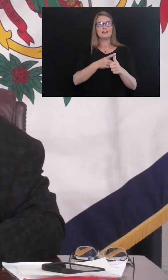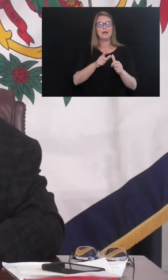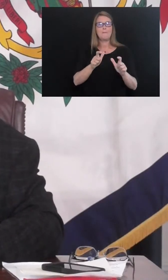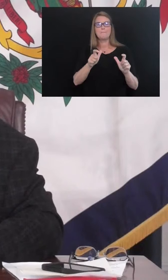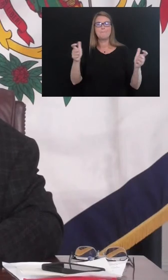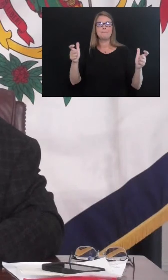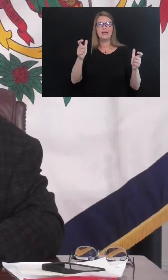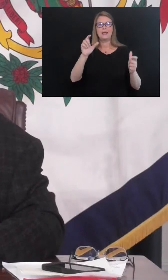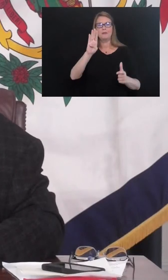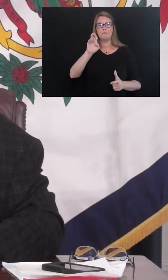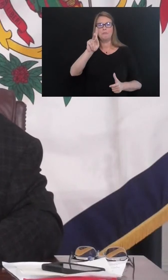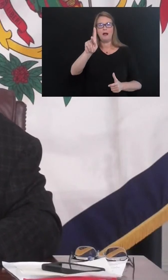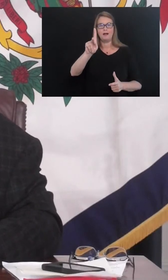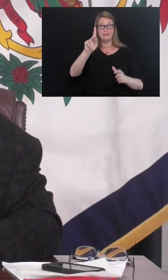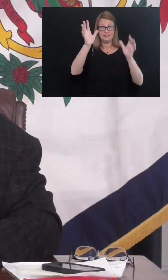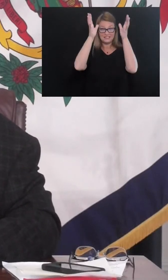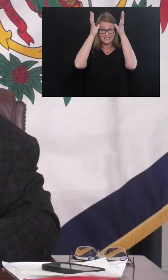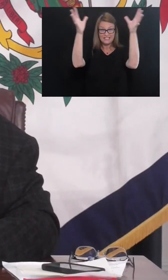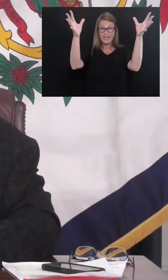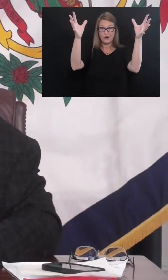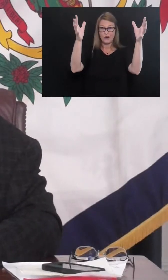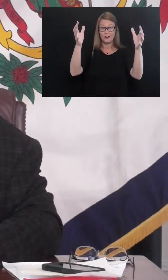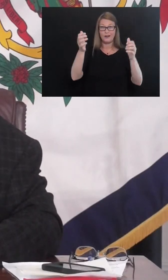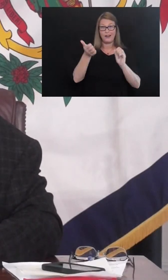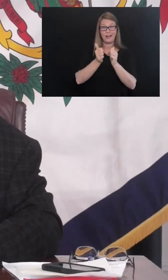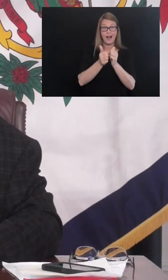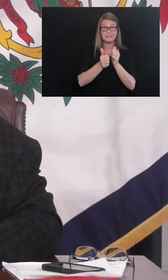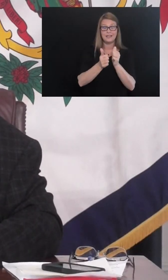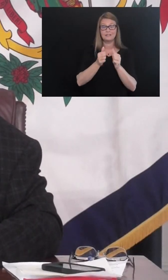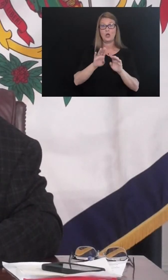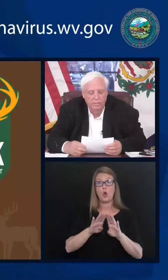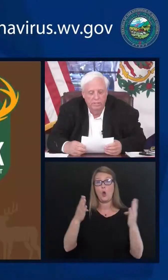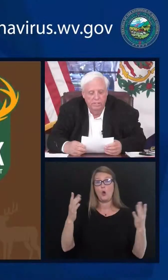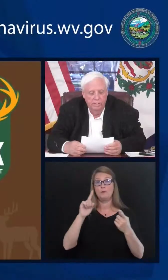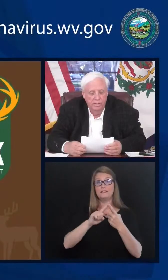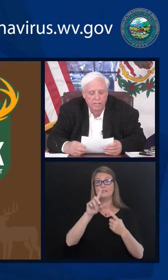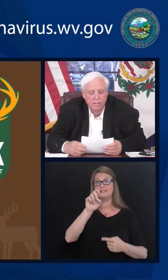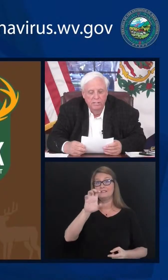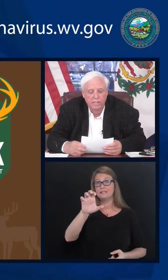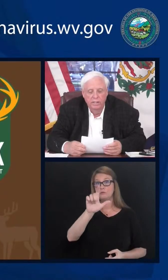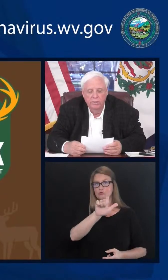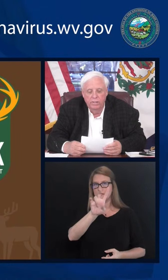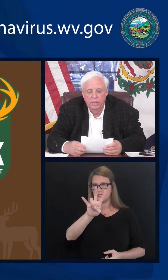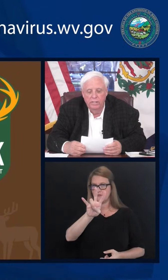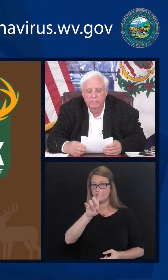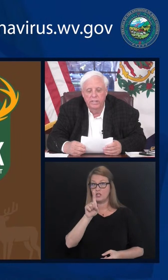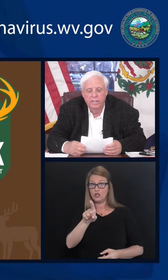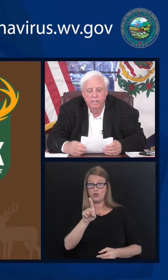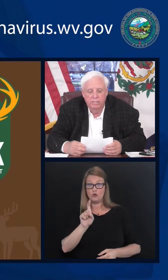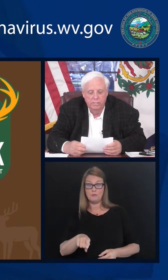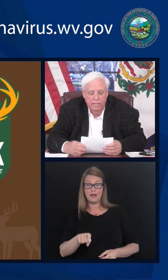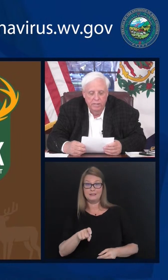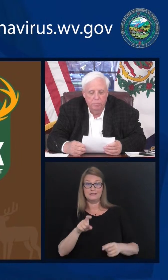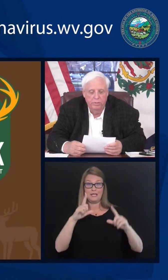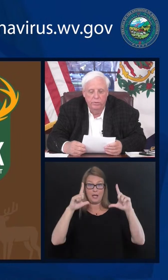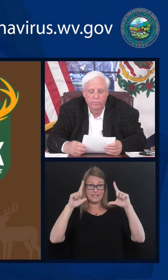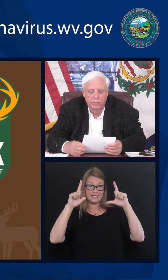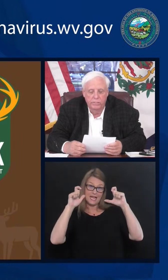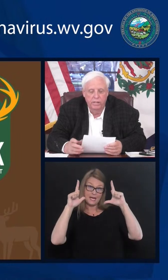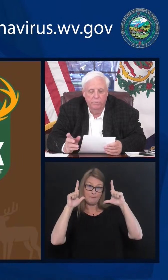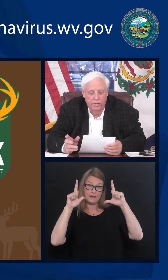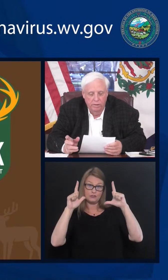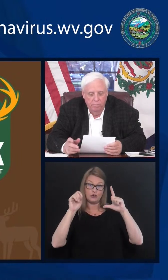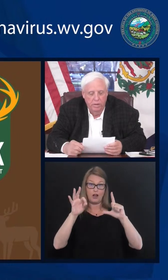Big Buck Photo Contest. It's open until December the 27th, and to enter the contest, take a picture